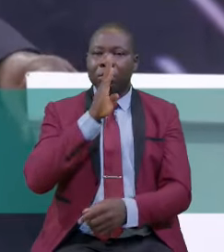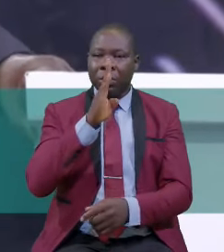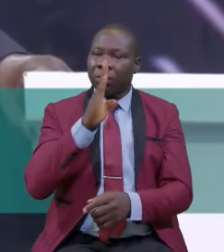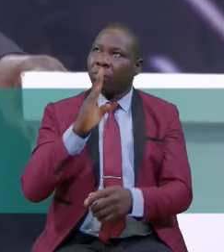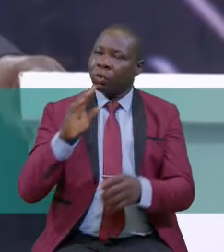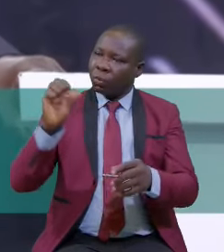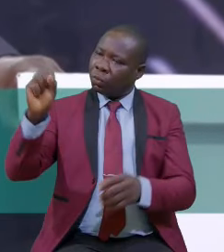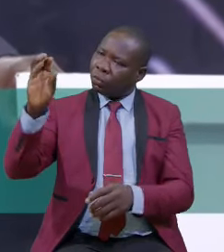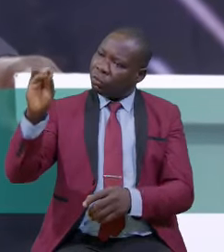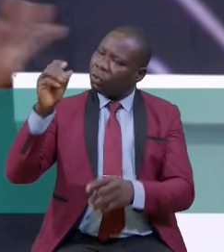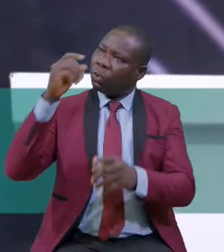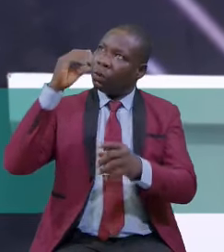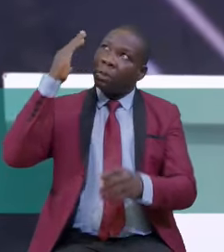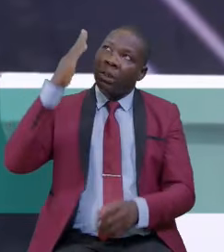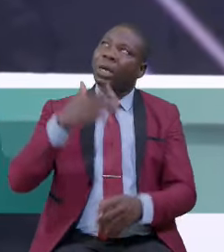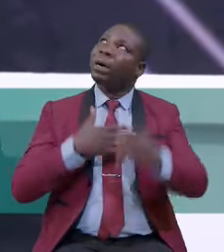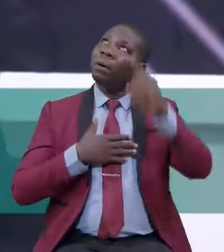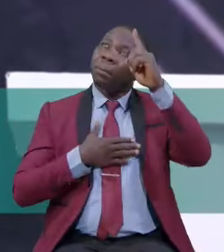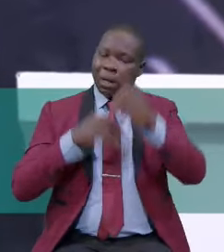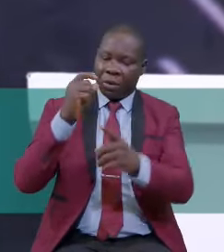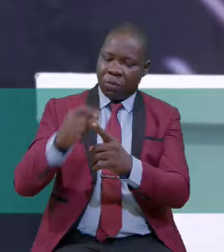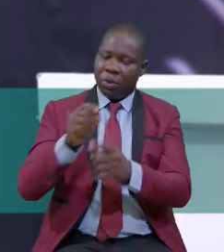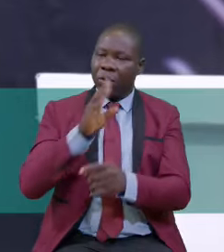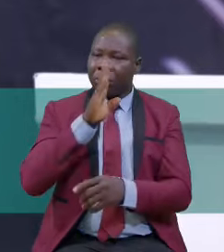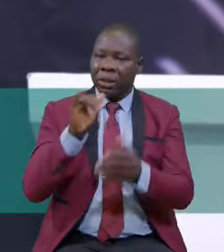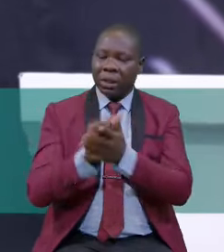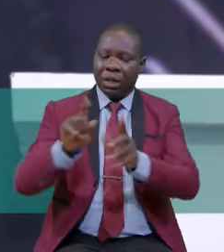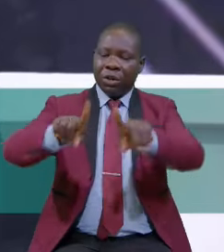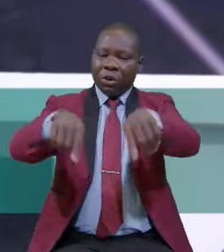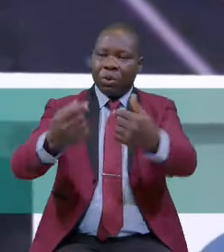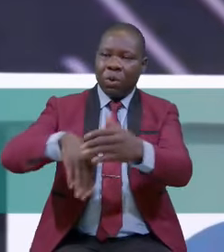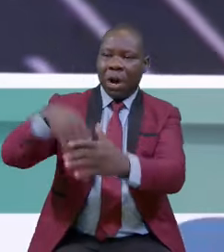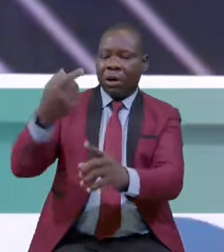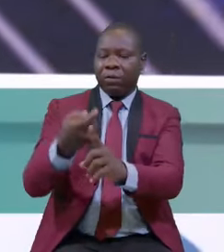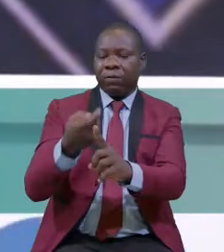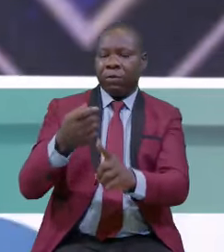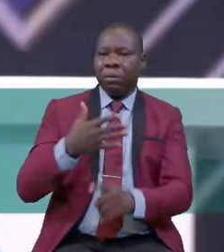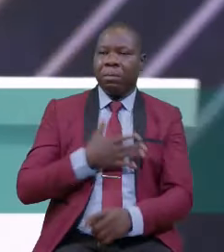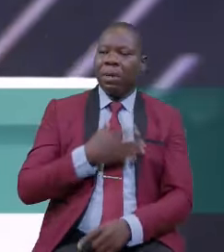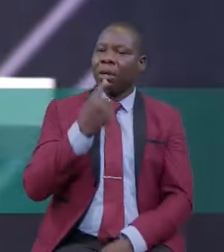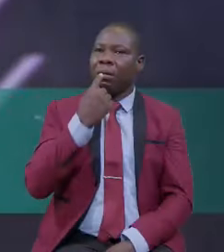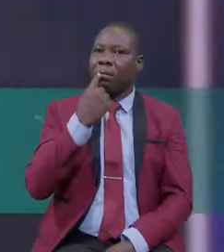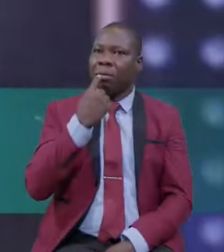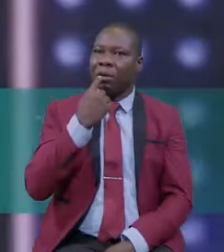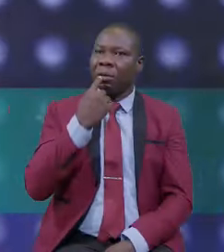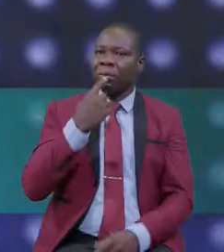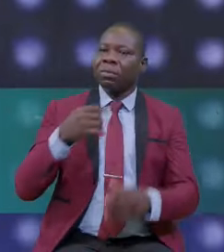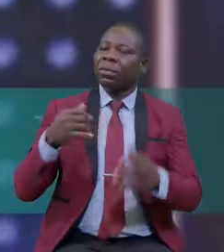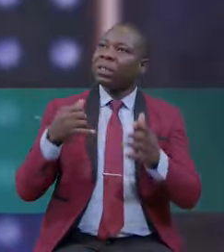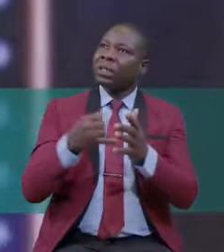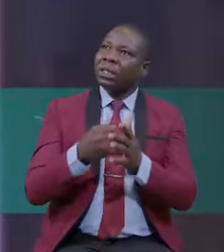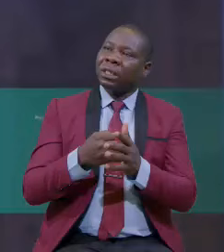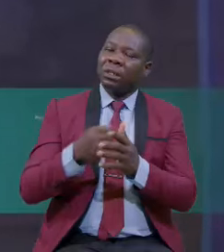goeth forth out of my mouth. It shall not